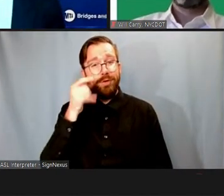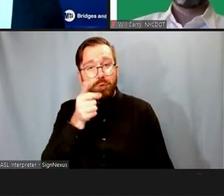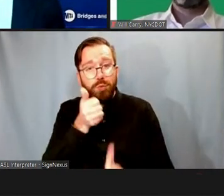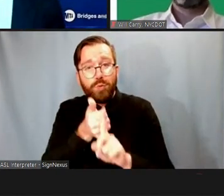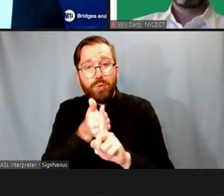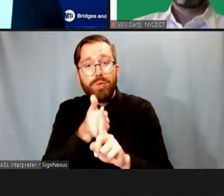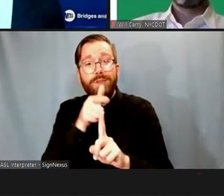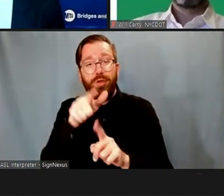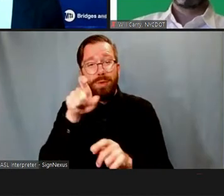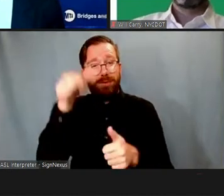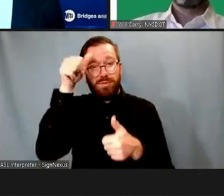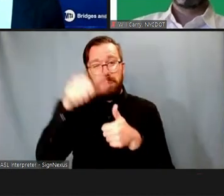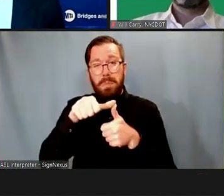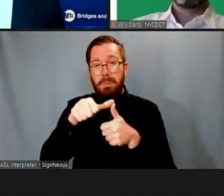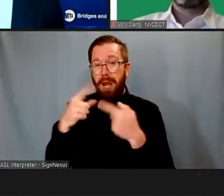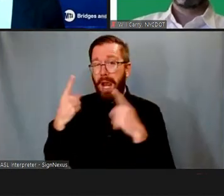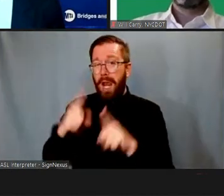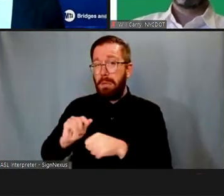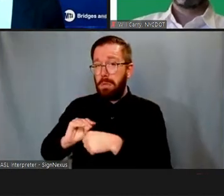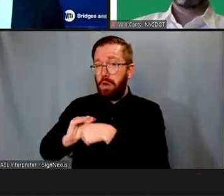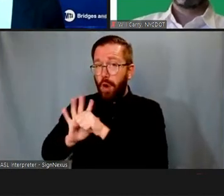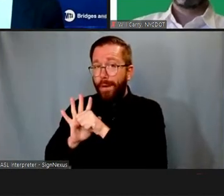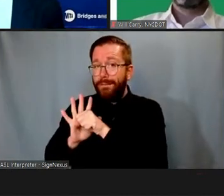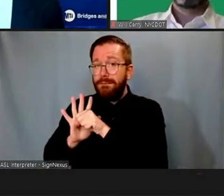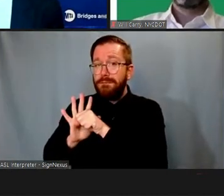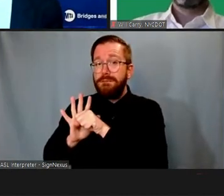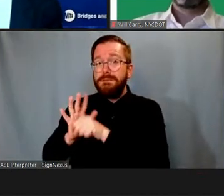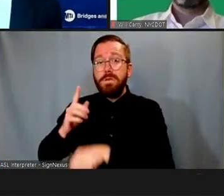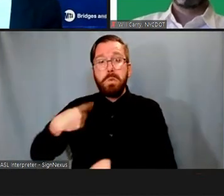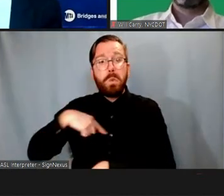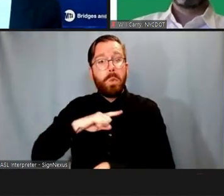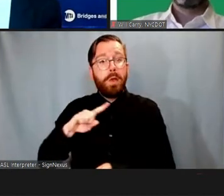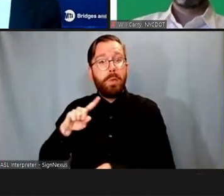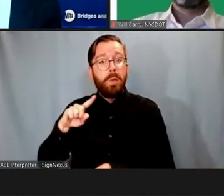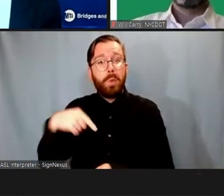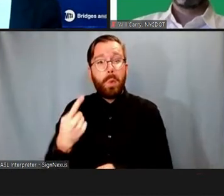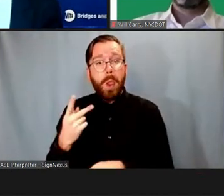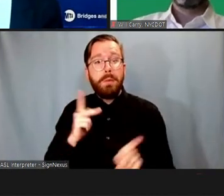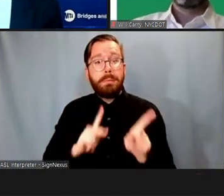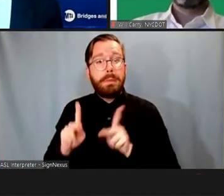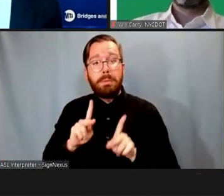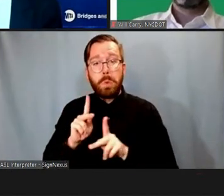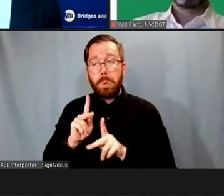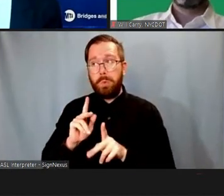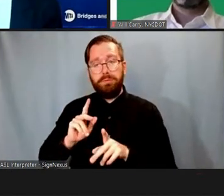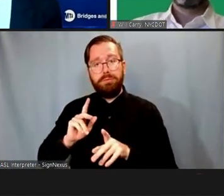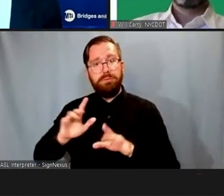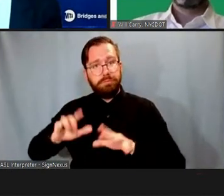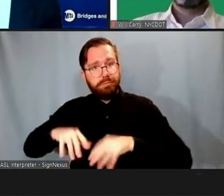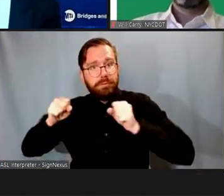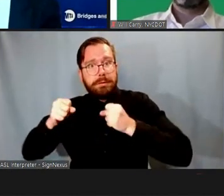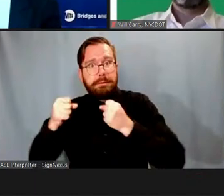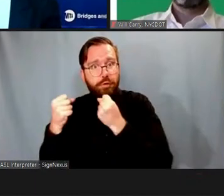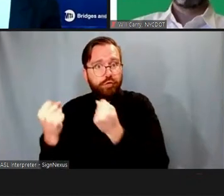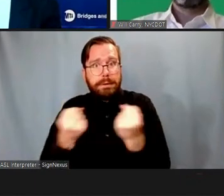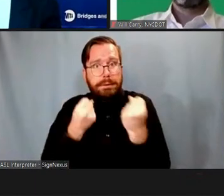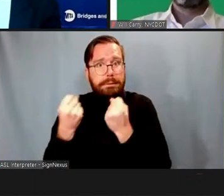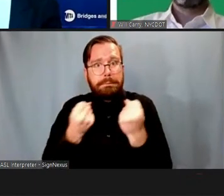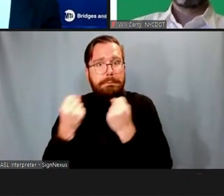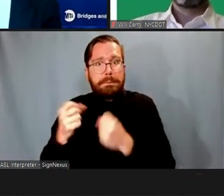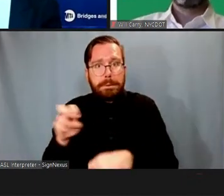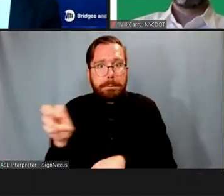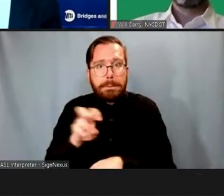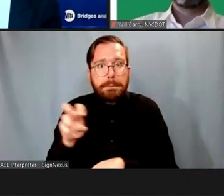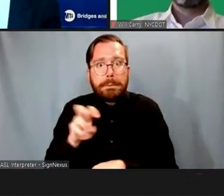during the pandemic we were the only one who were offering the service to everybody who was moving from